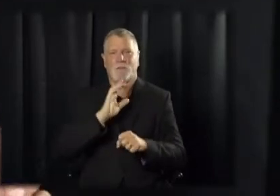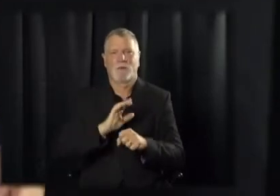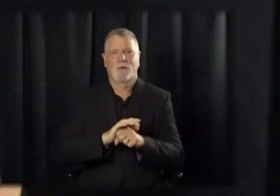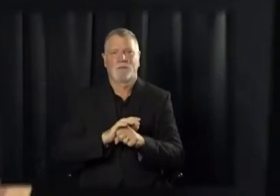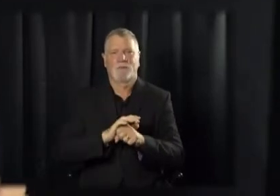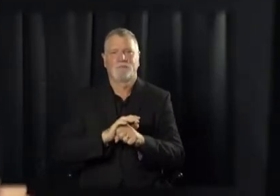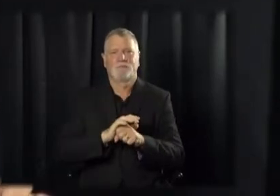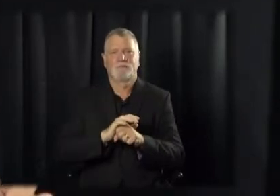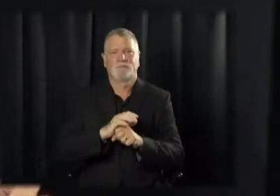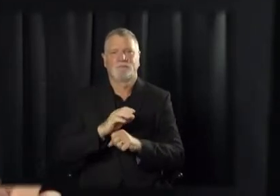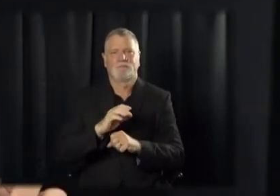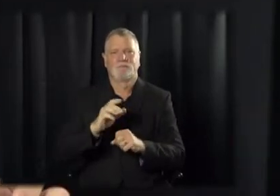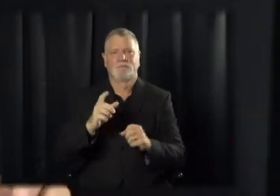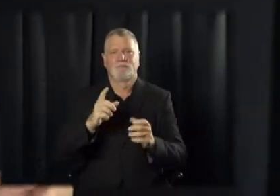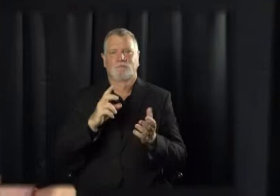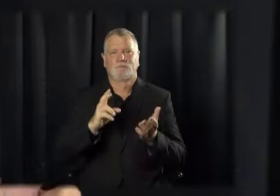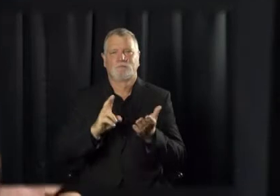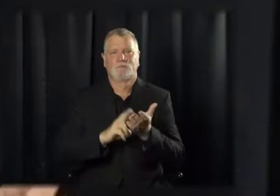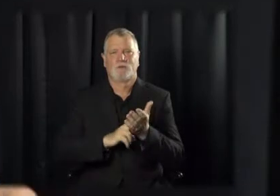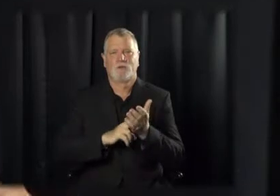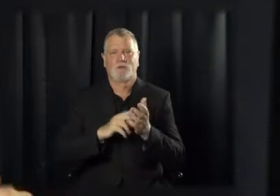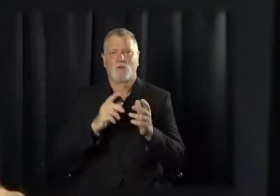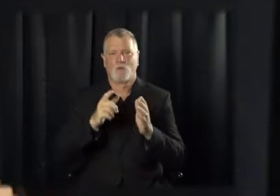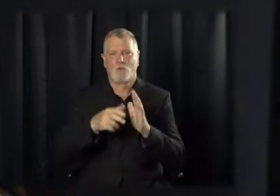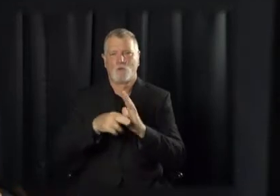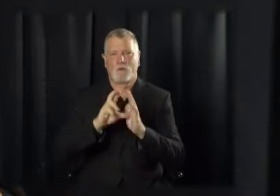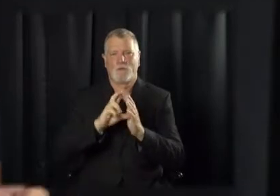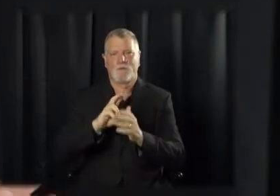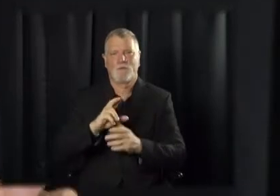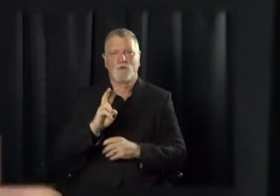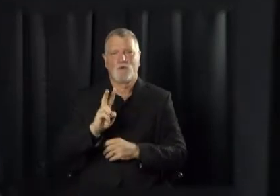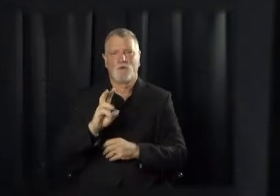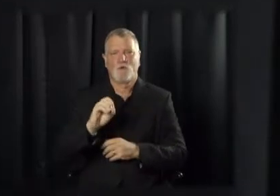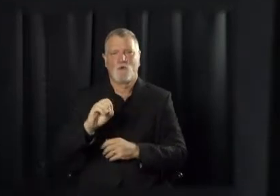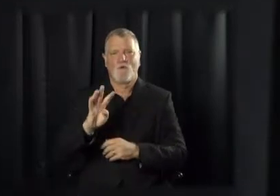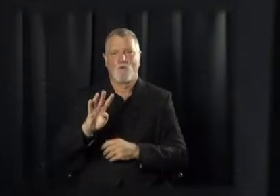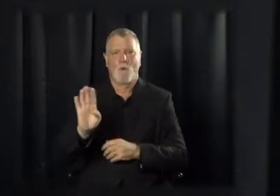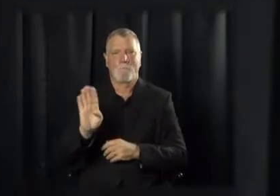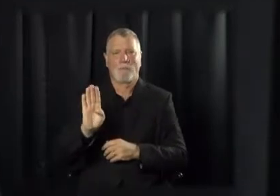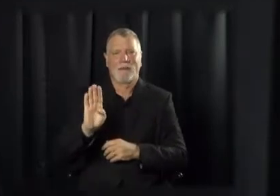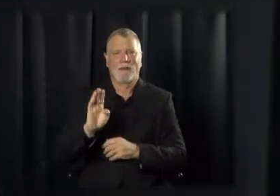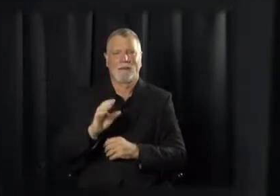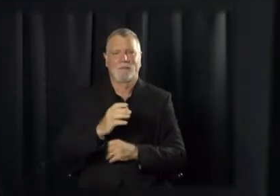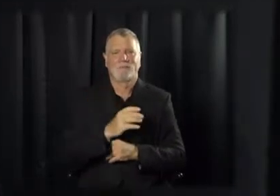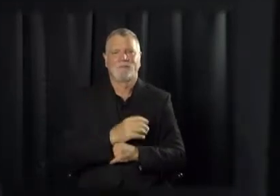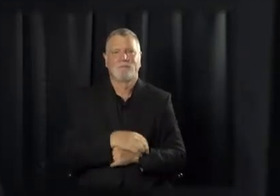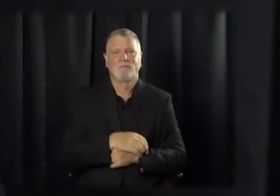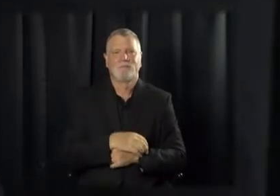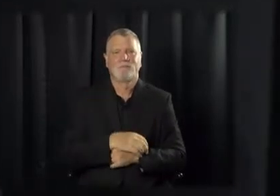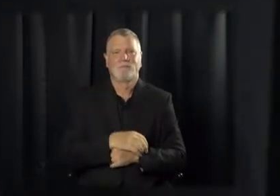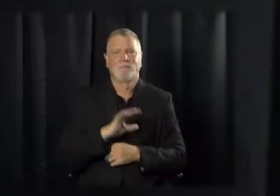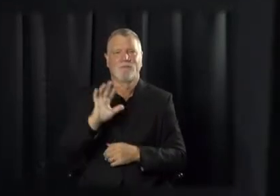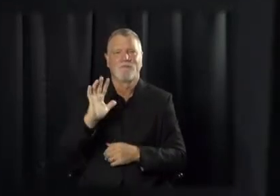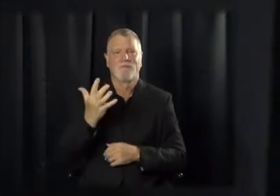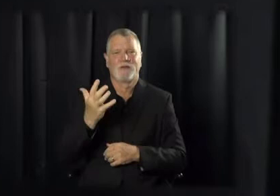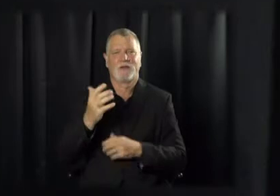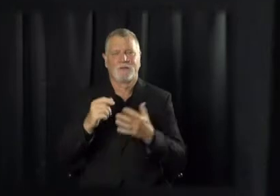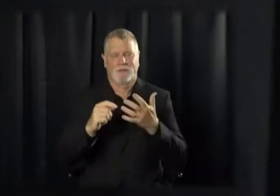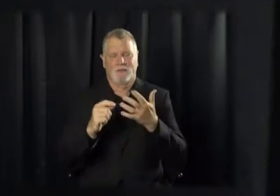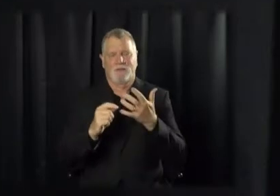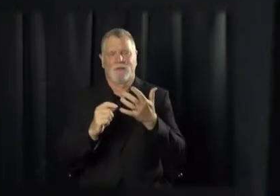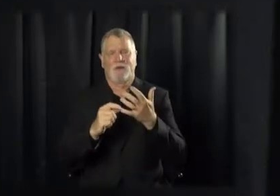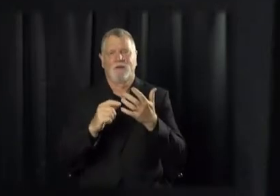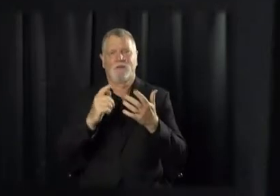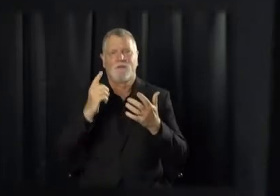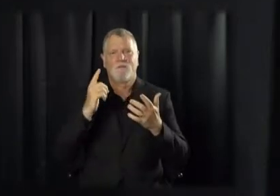Fourth is contract review under Section 204B of PROMESA. Fifth is an update from